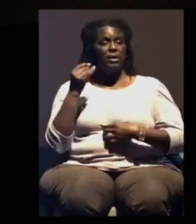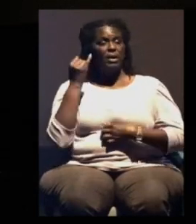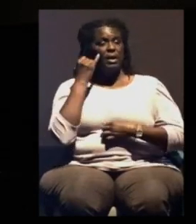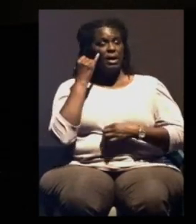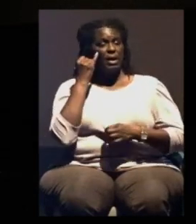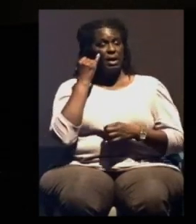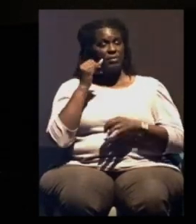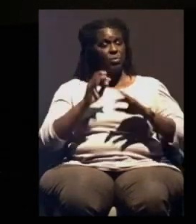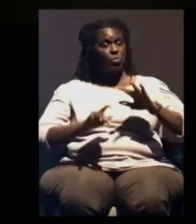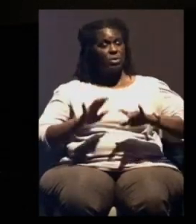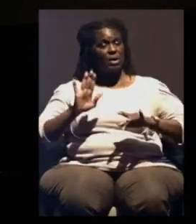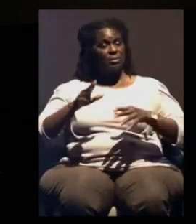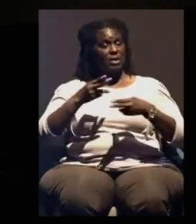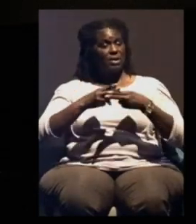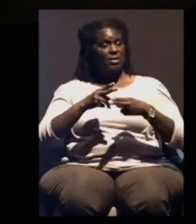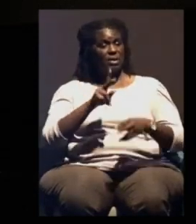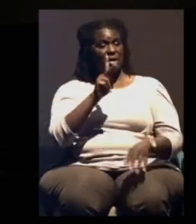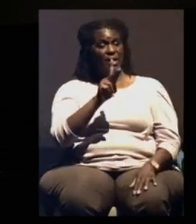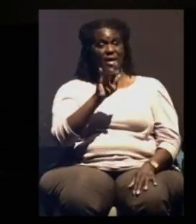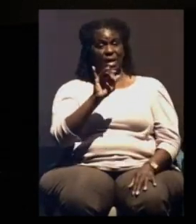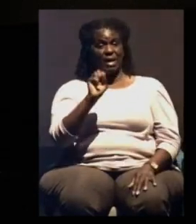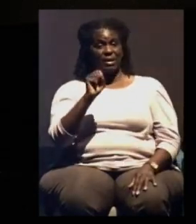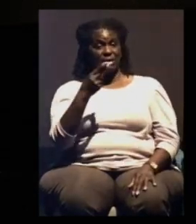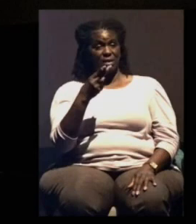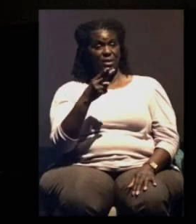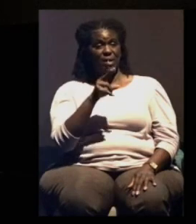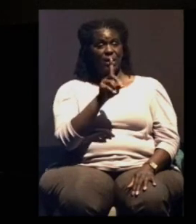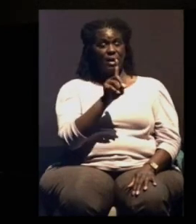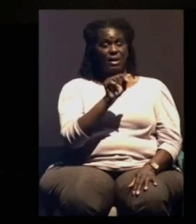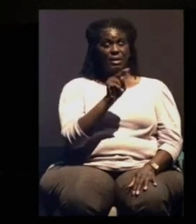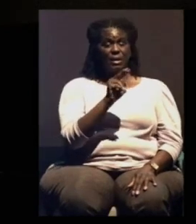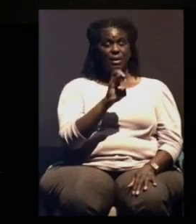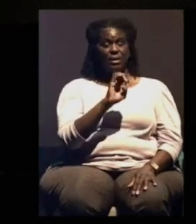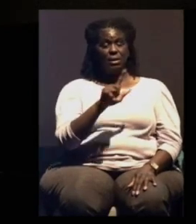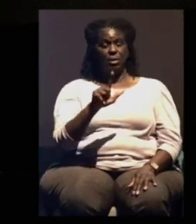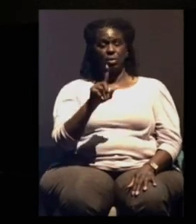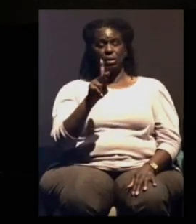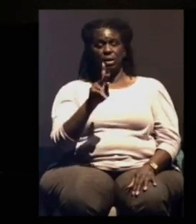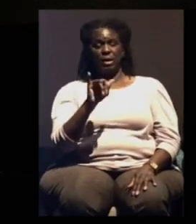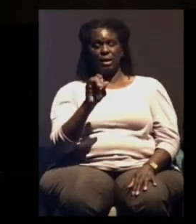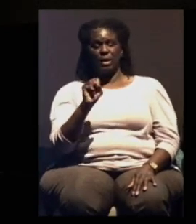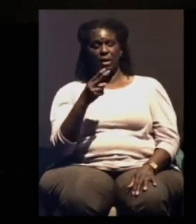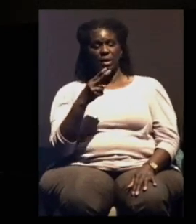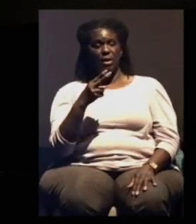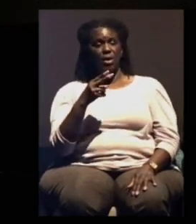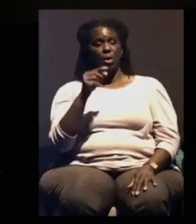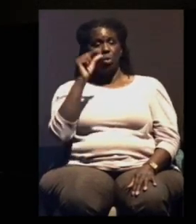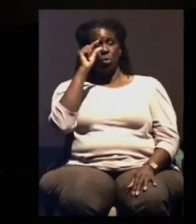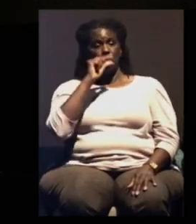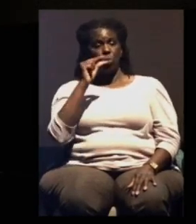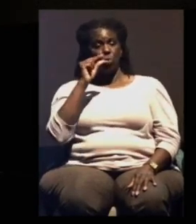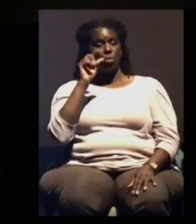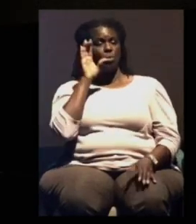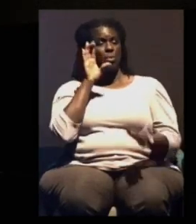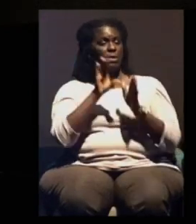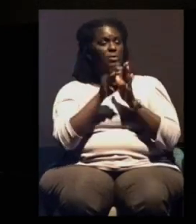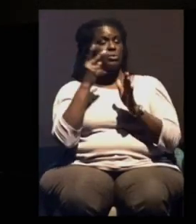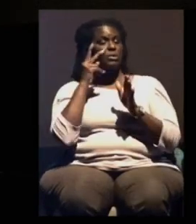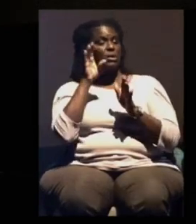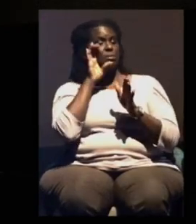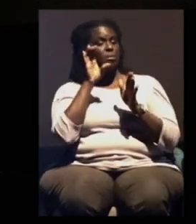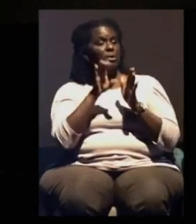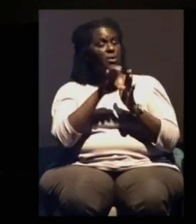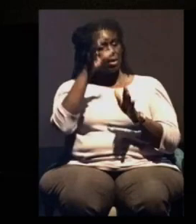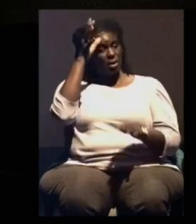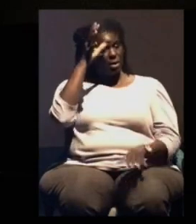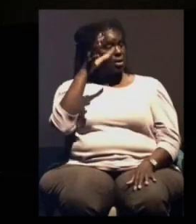punch in Daniel Kish, K-I-S-H, on your smartphone, and click Google Images, you'll see a picture of an adult